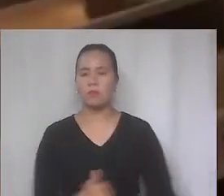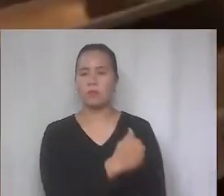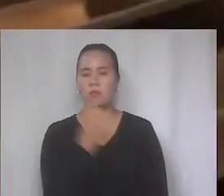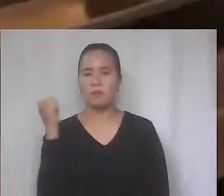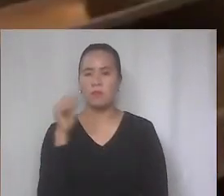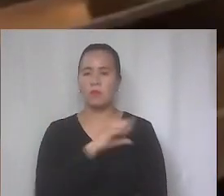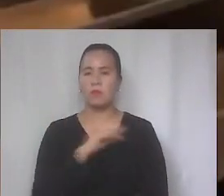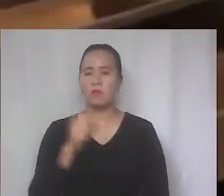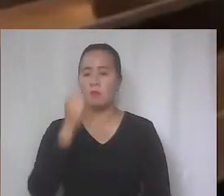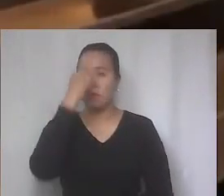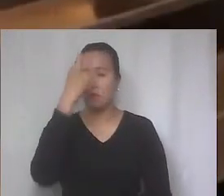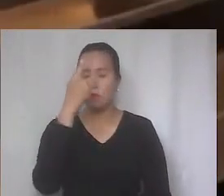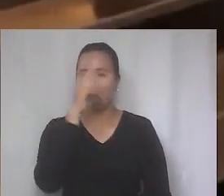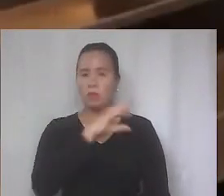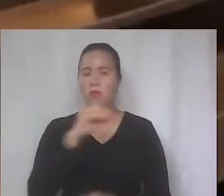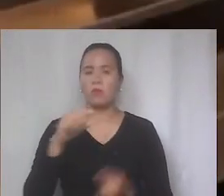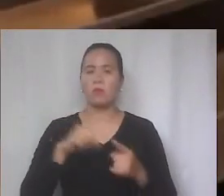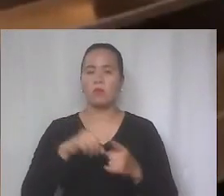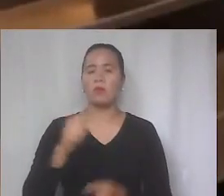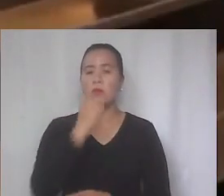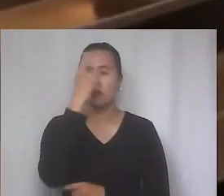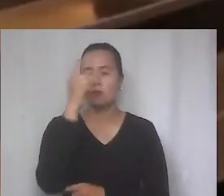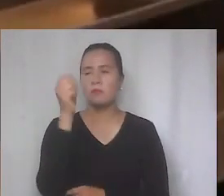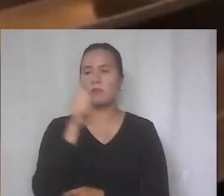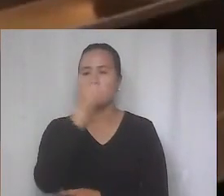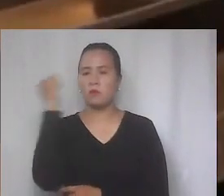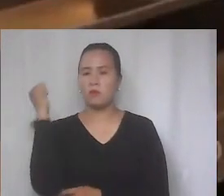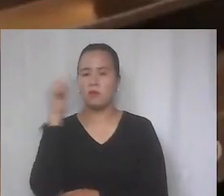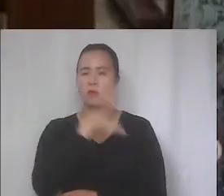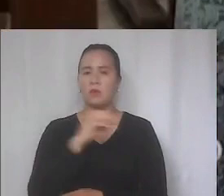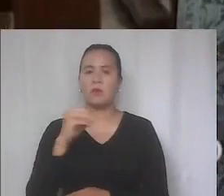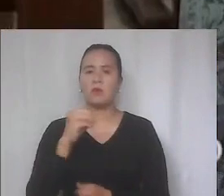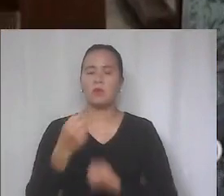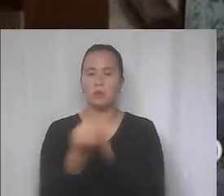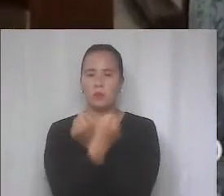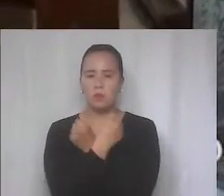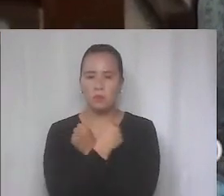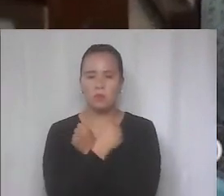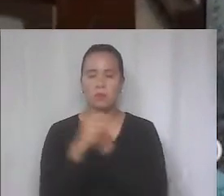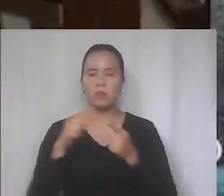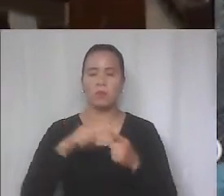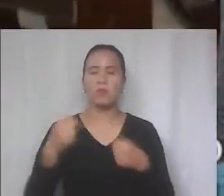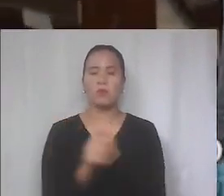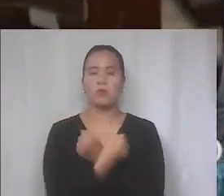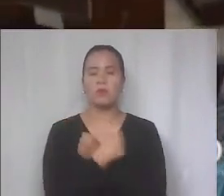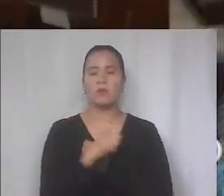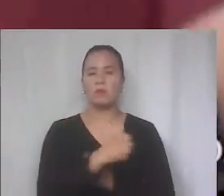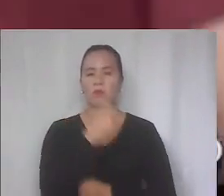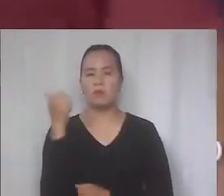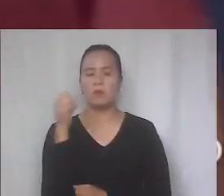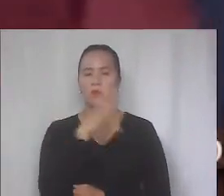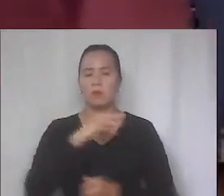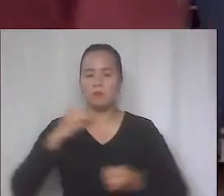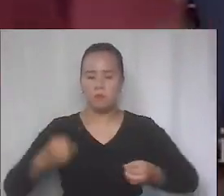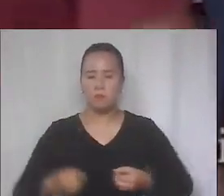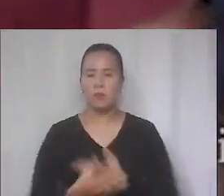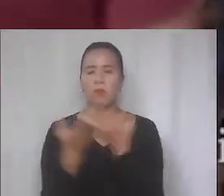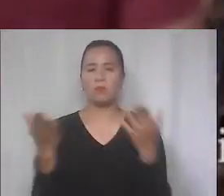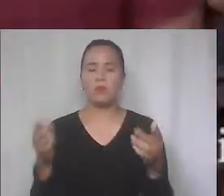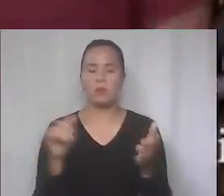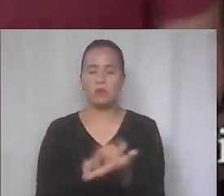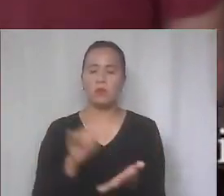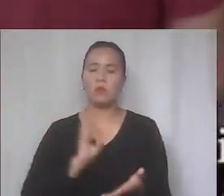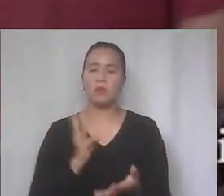understand, to be loved as to love. For it is in giving that we received, it is